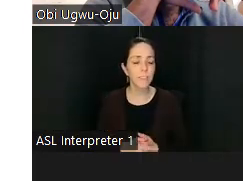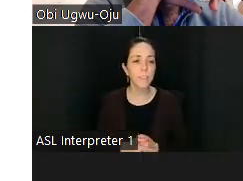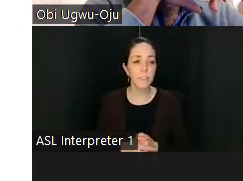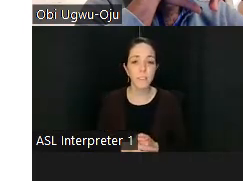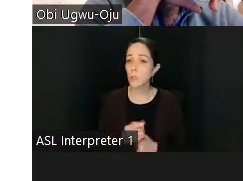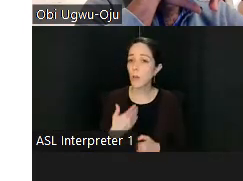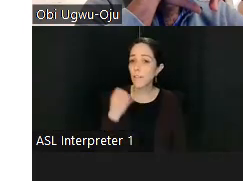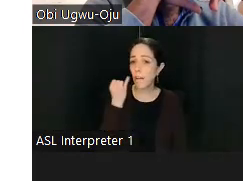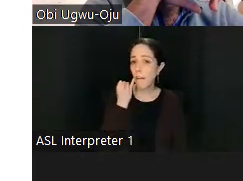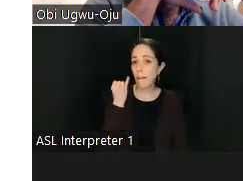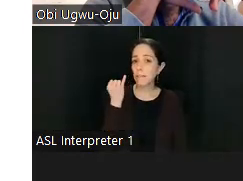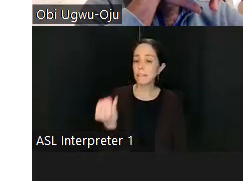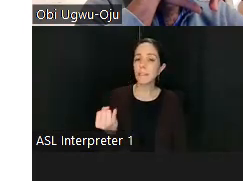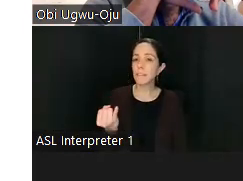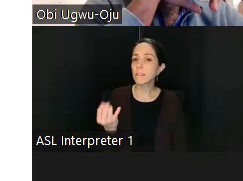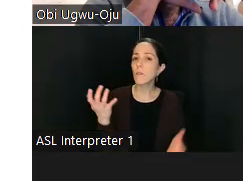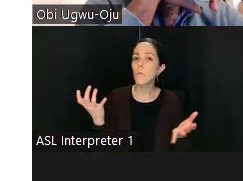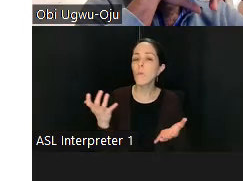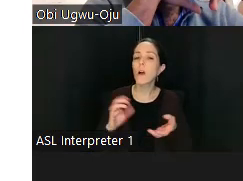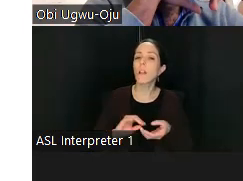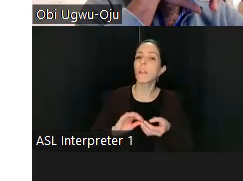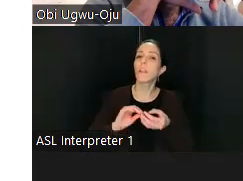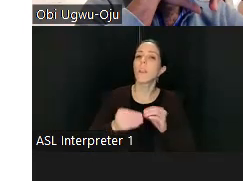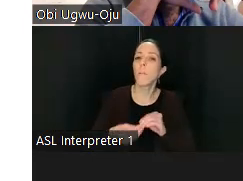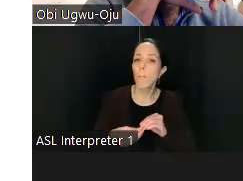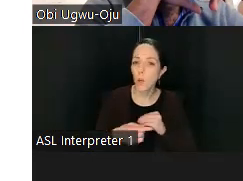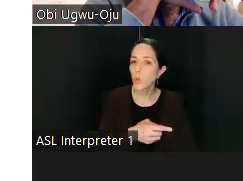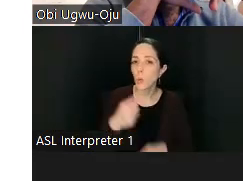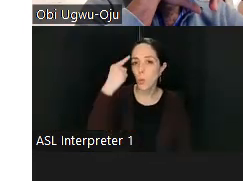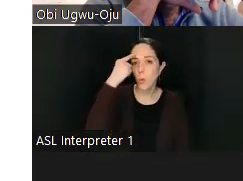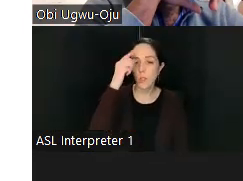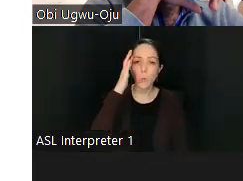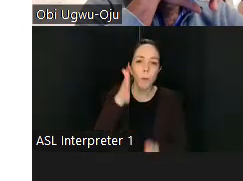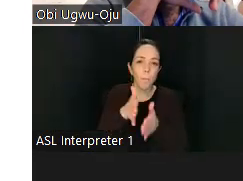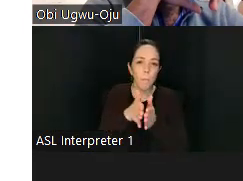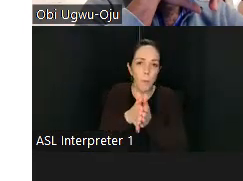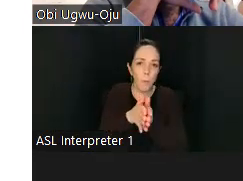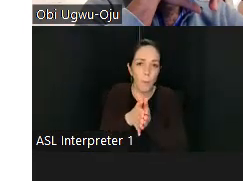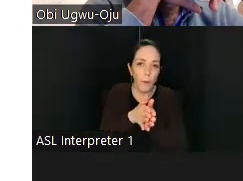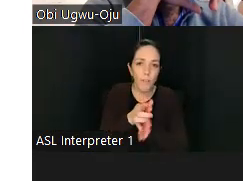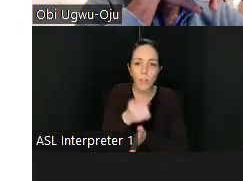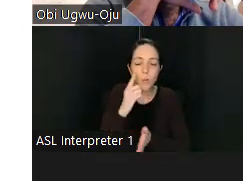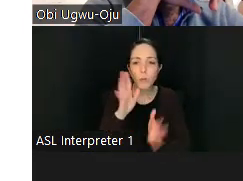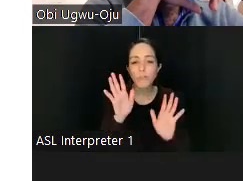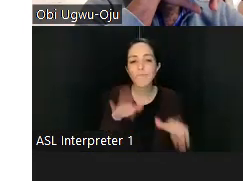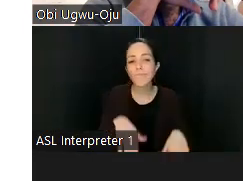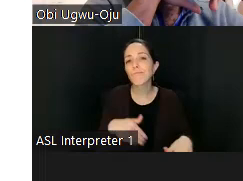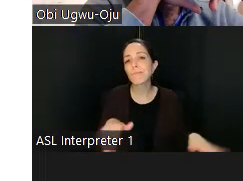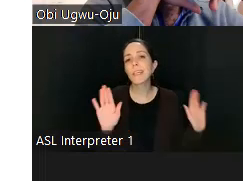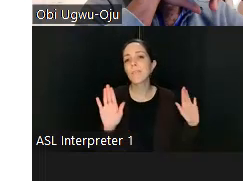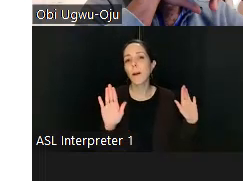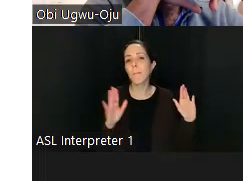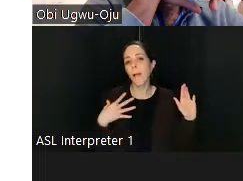a number that would motivate you to give up the health insurance and the benefits and